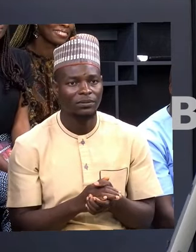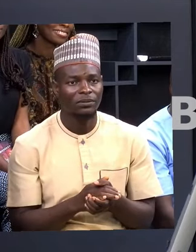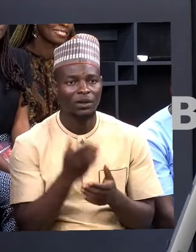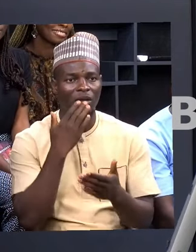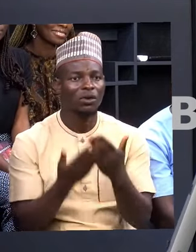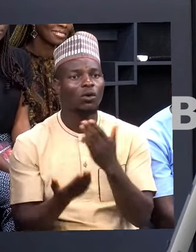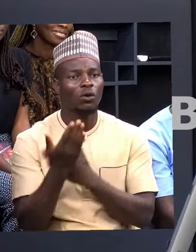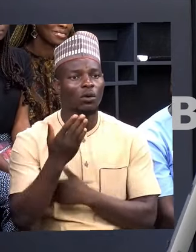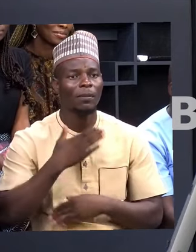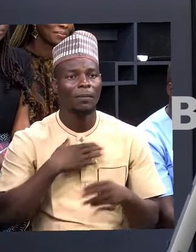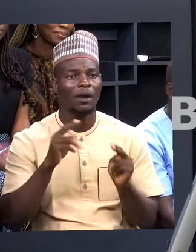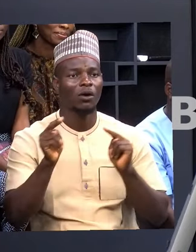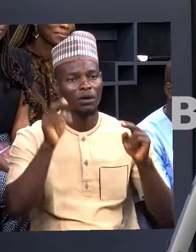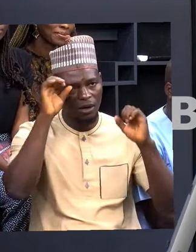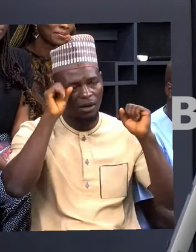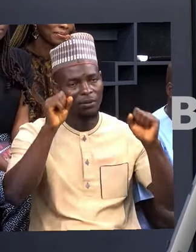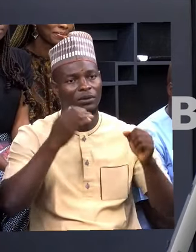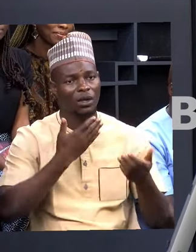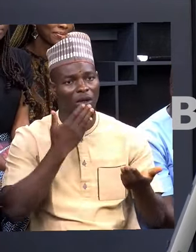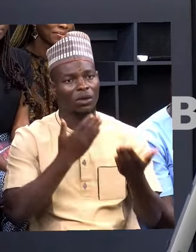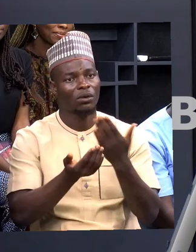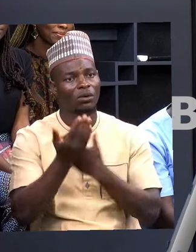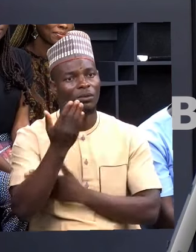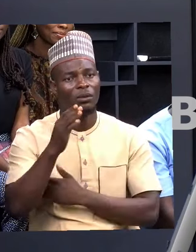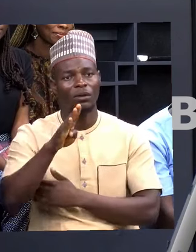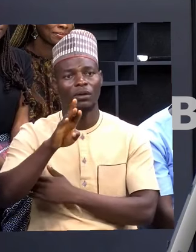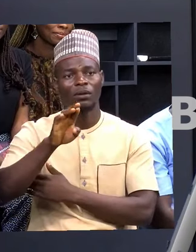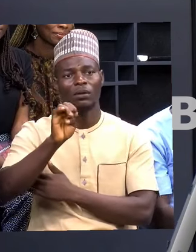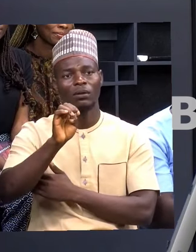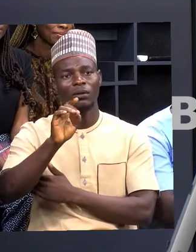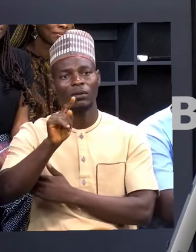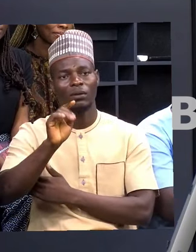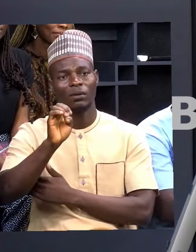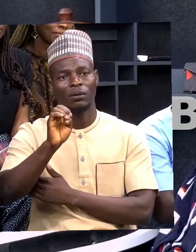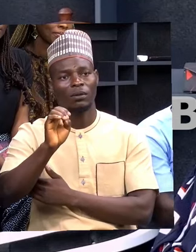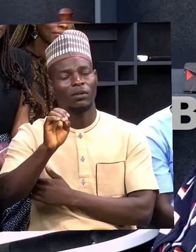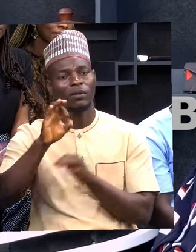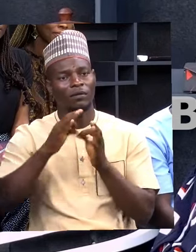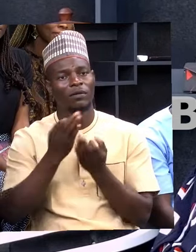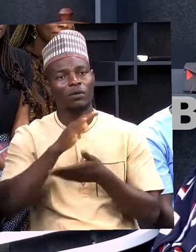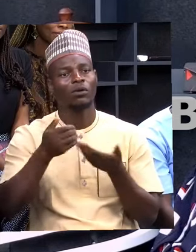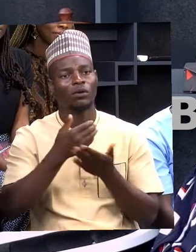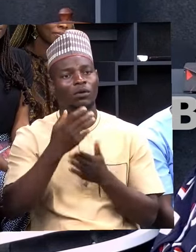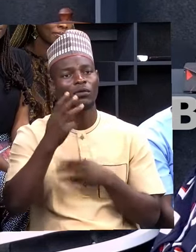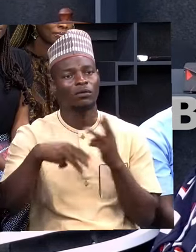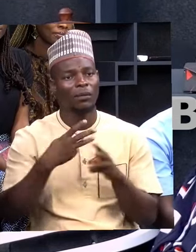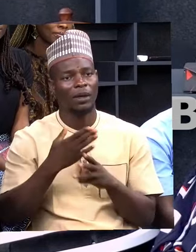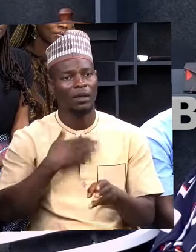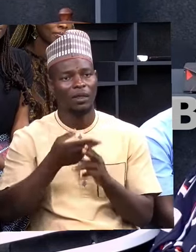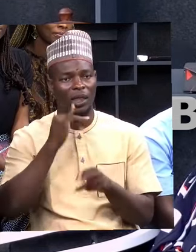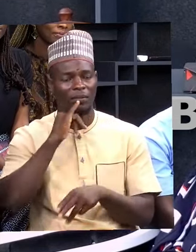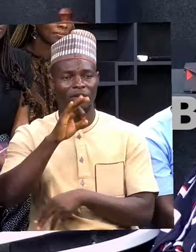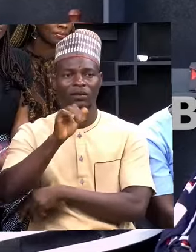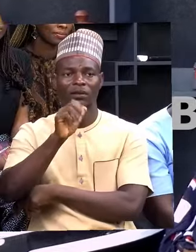Good morning, my ordinary president. Good morning, Brekete family all over the world. My name is Fatima Abakadoki